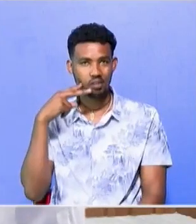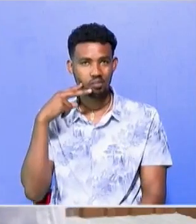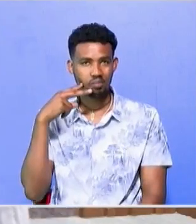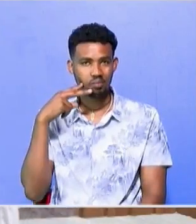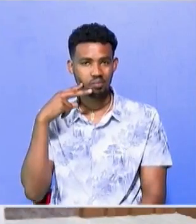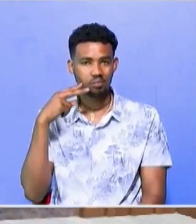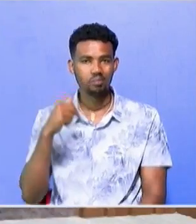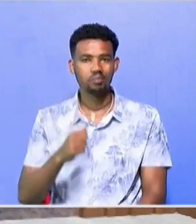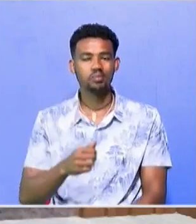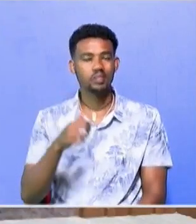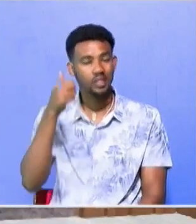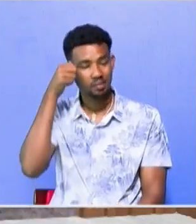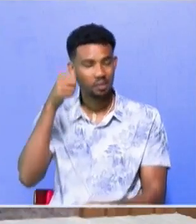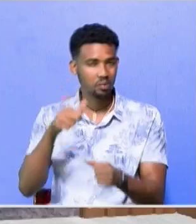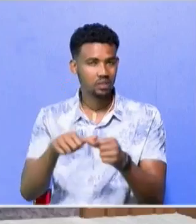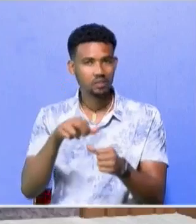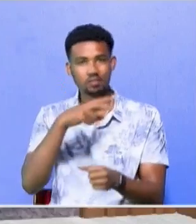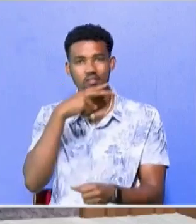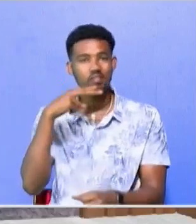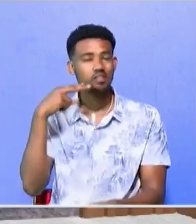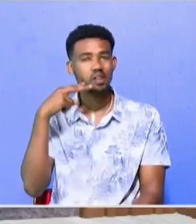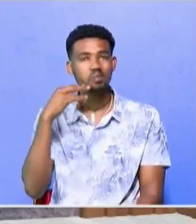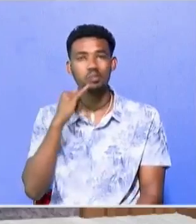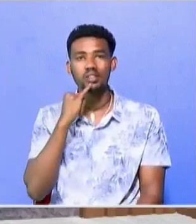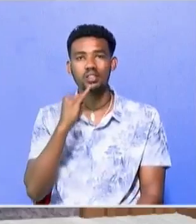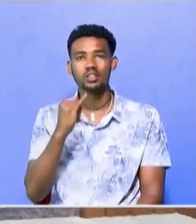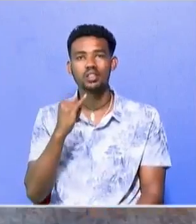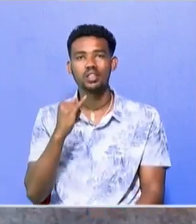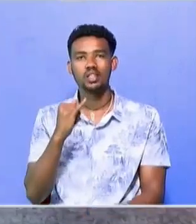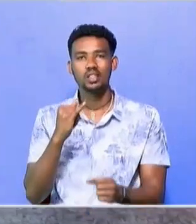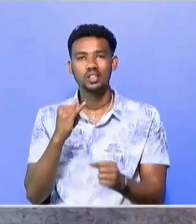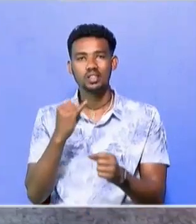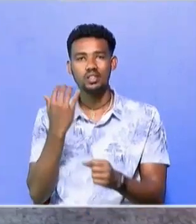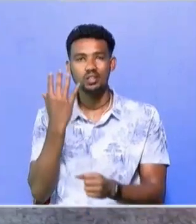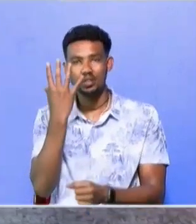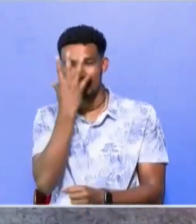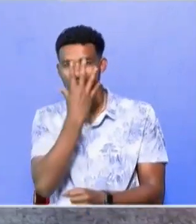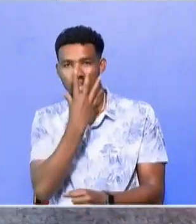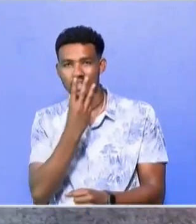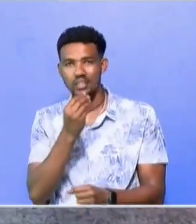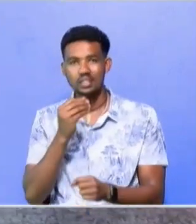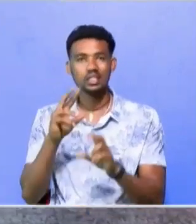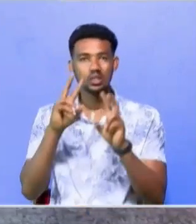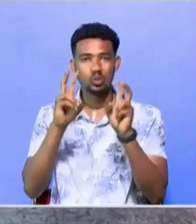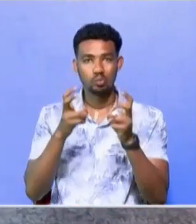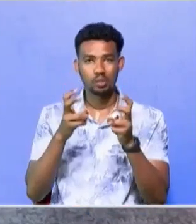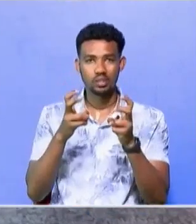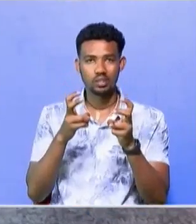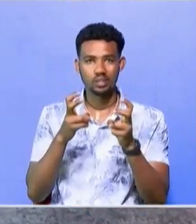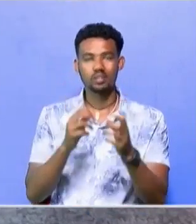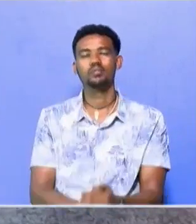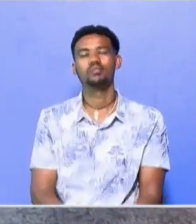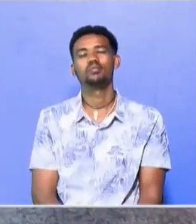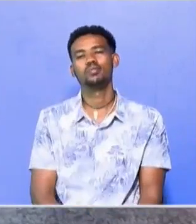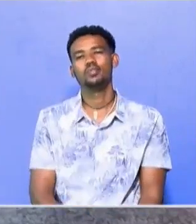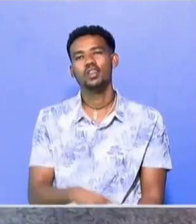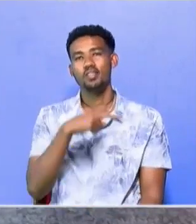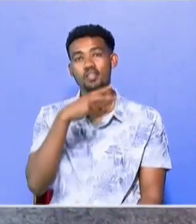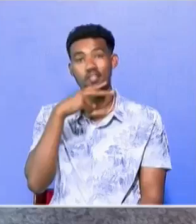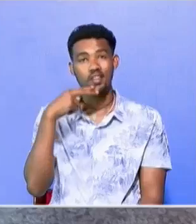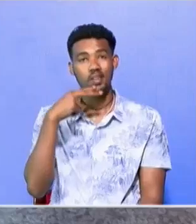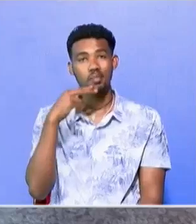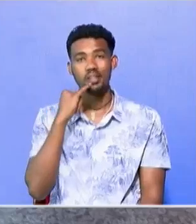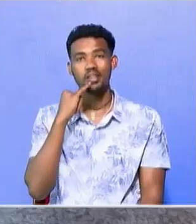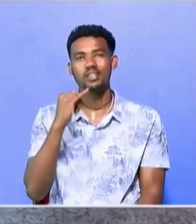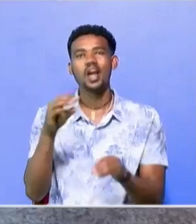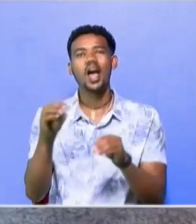is, students, remember this, verb is an interesting topic because verb is an